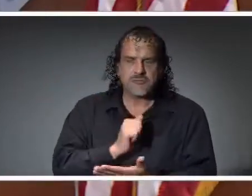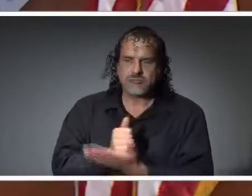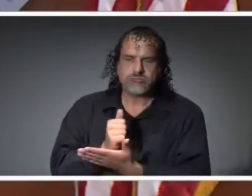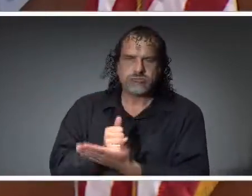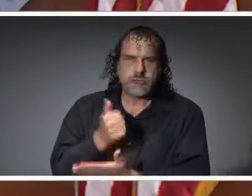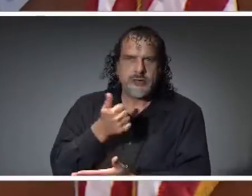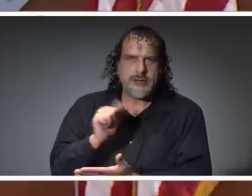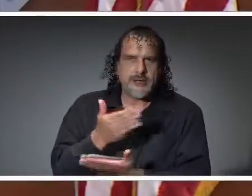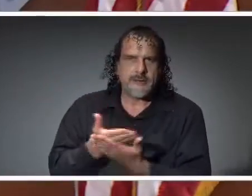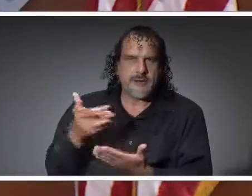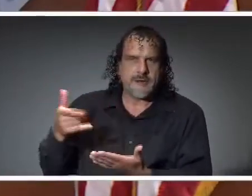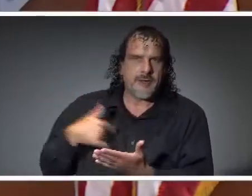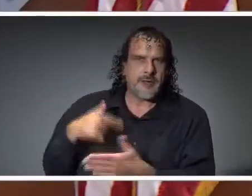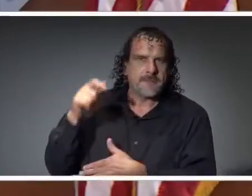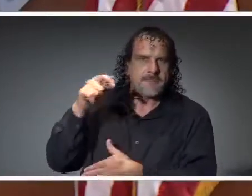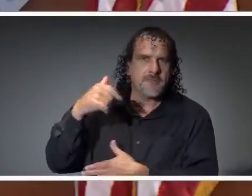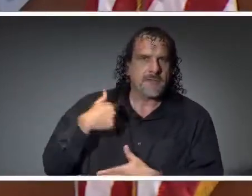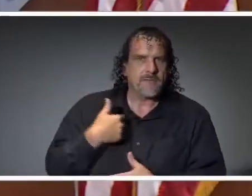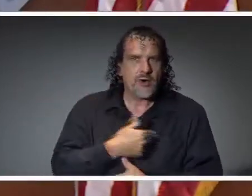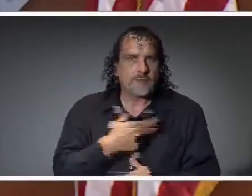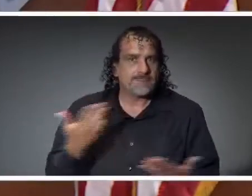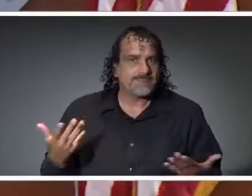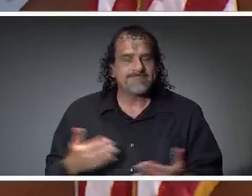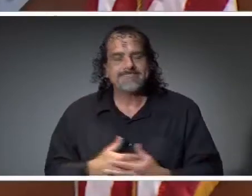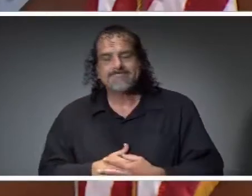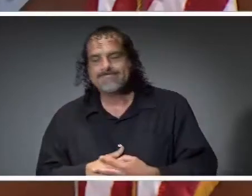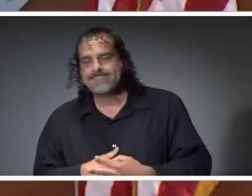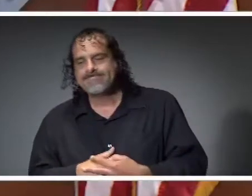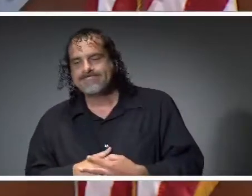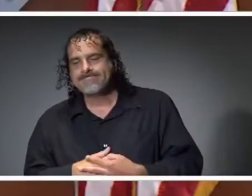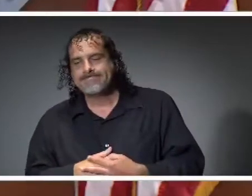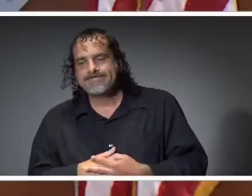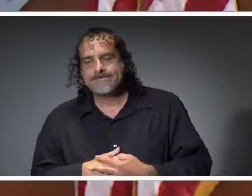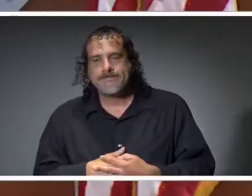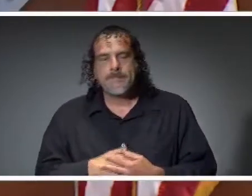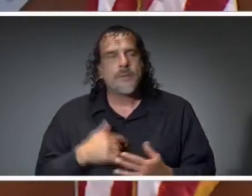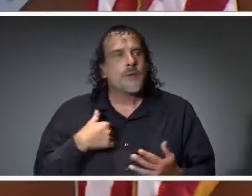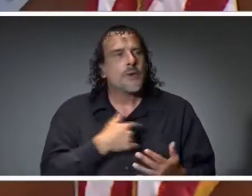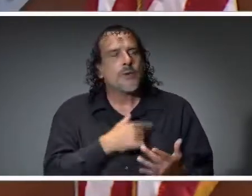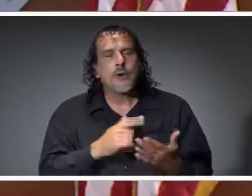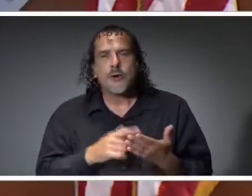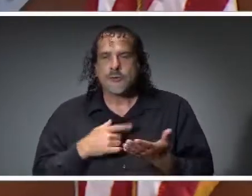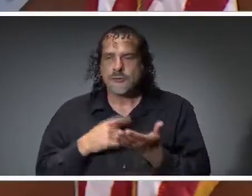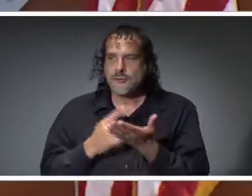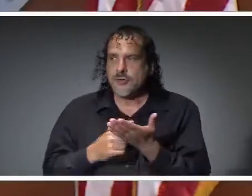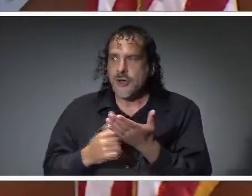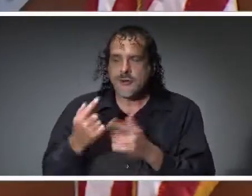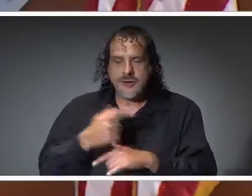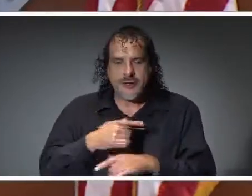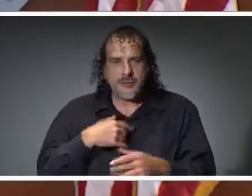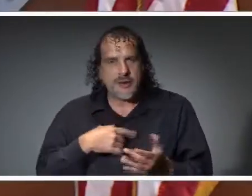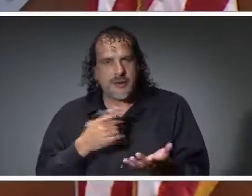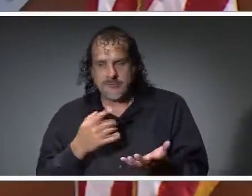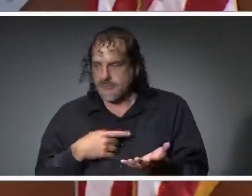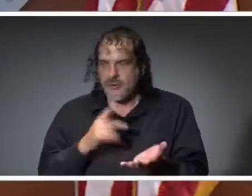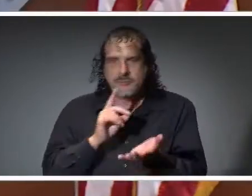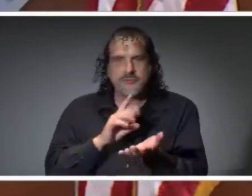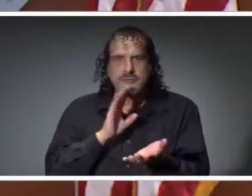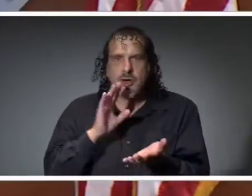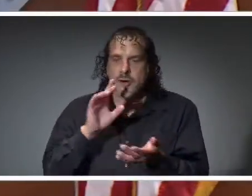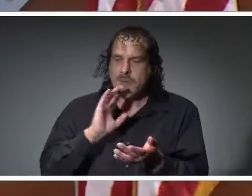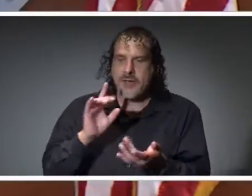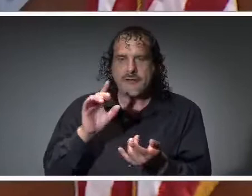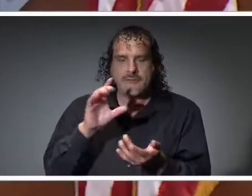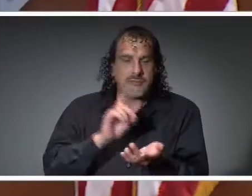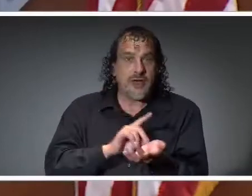any help that they ask us for. We are going to talk today, Dr. Dobbs is here, we're going to talk about COVID-19. We